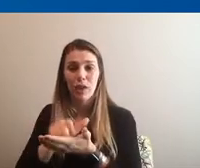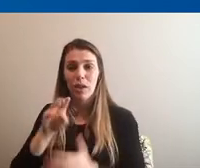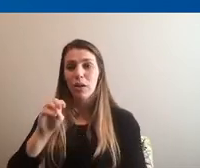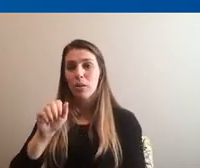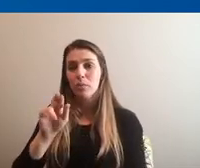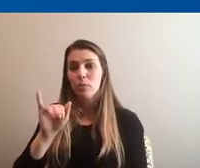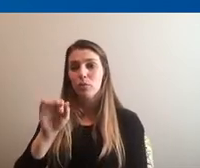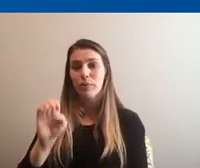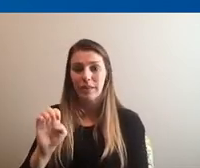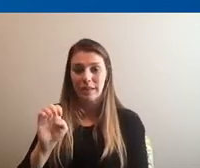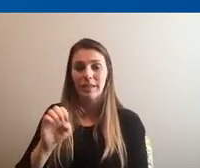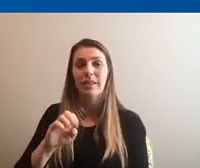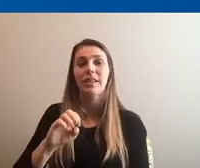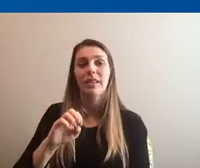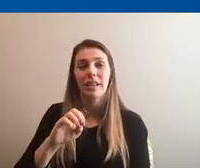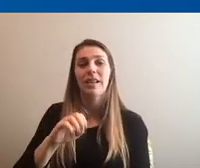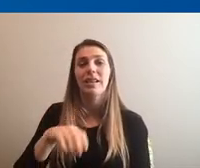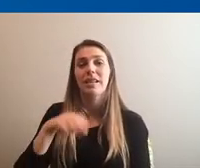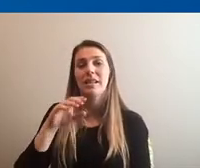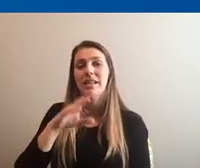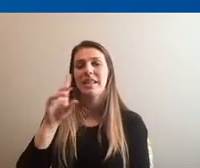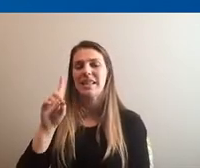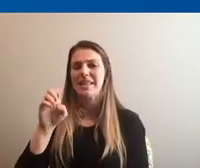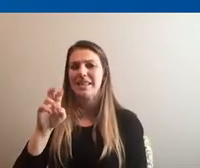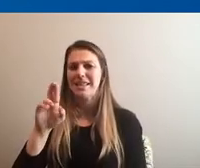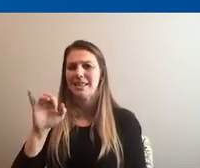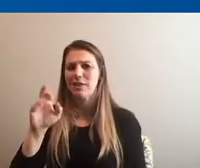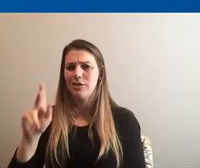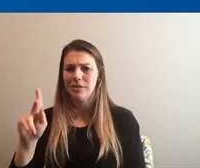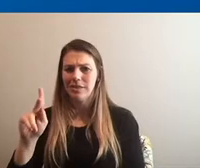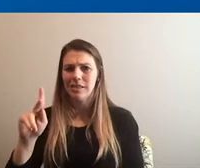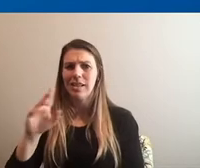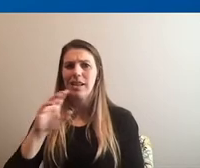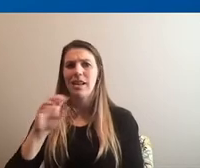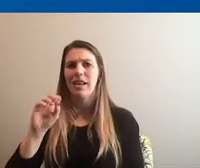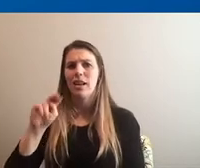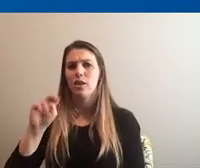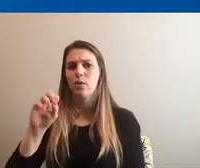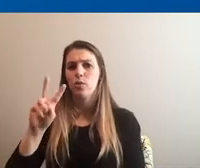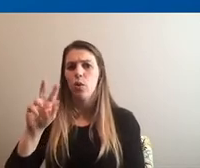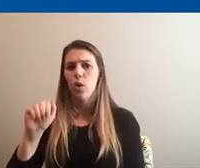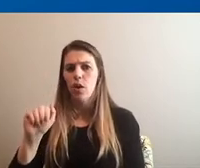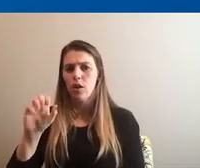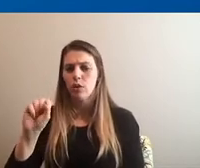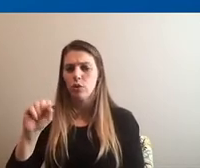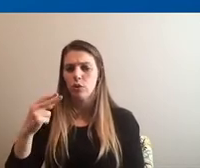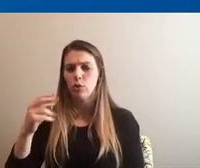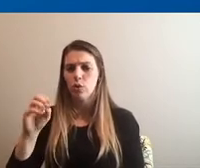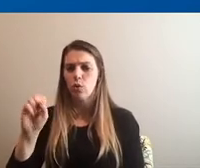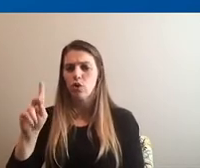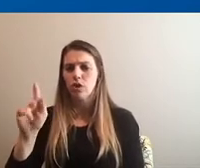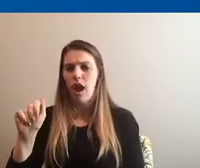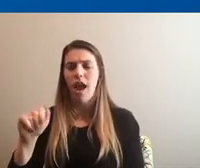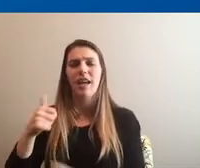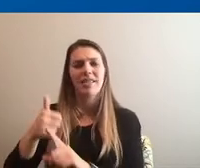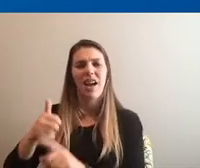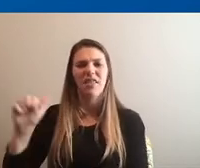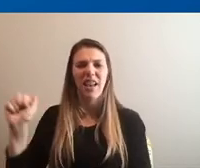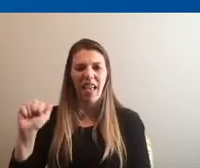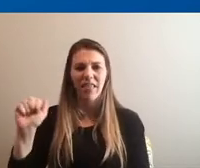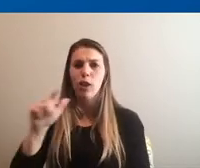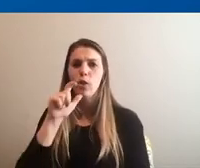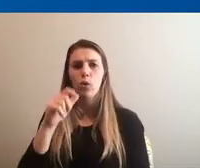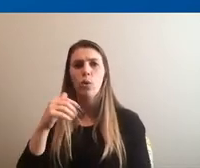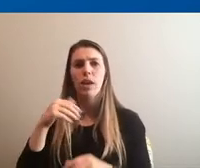Irfan, Derek Bootlier, a Nova Scotia, an athlete who is a